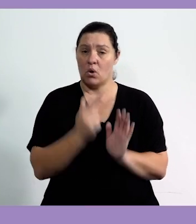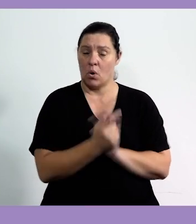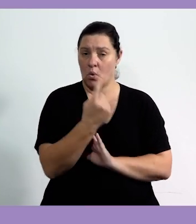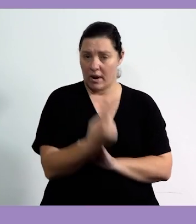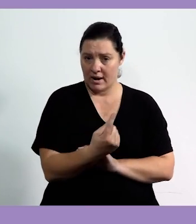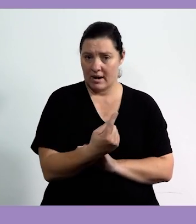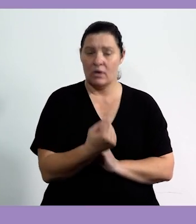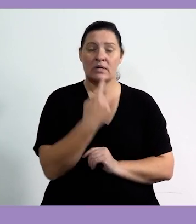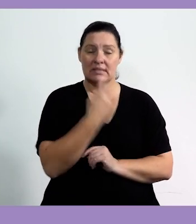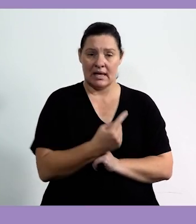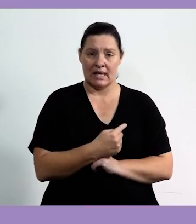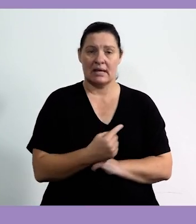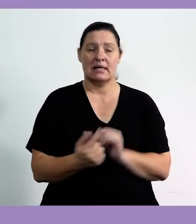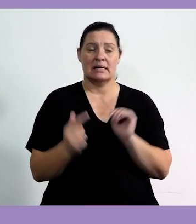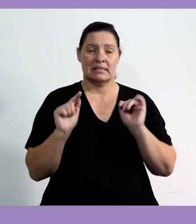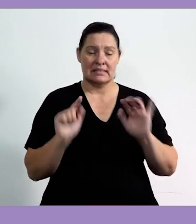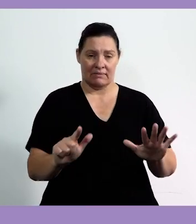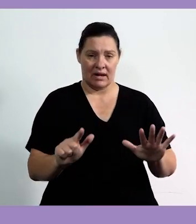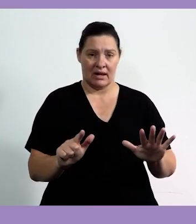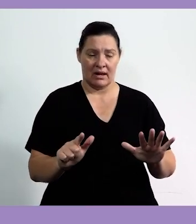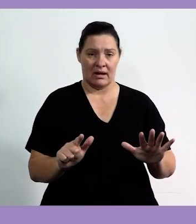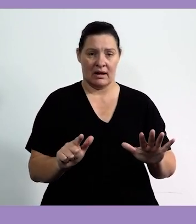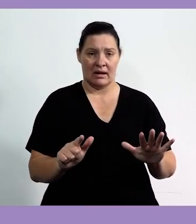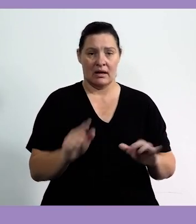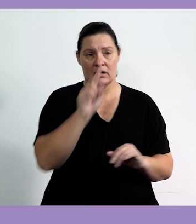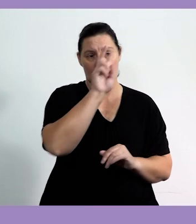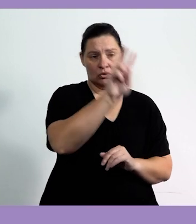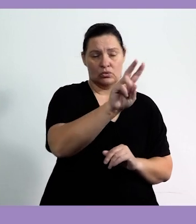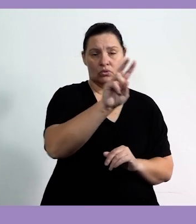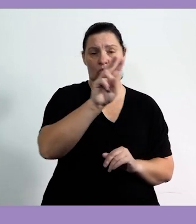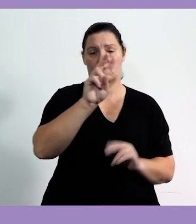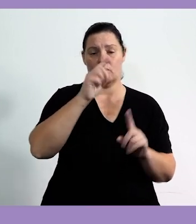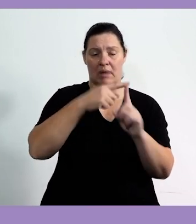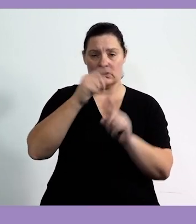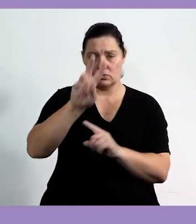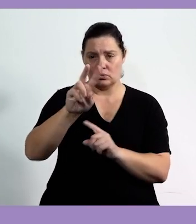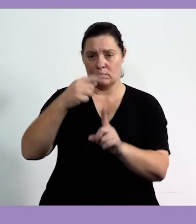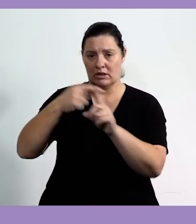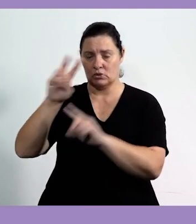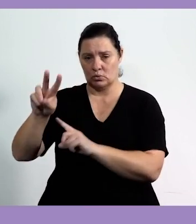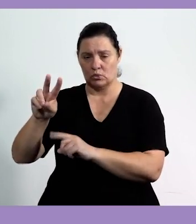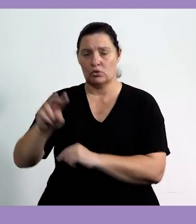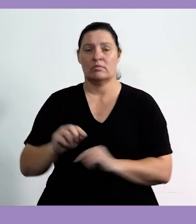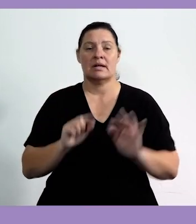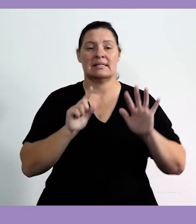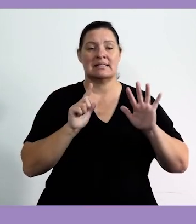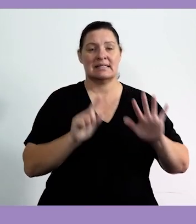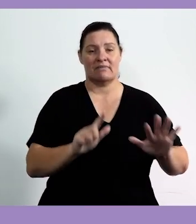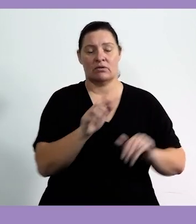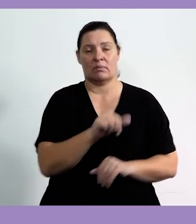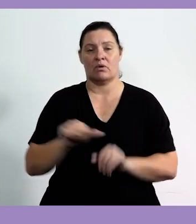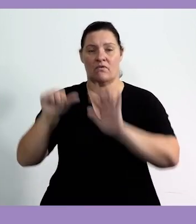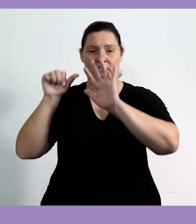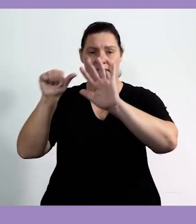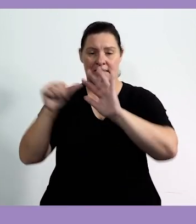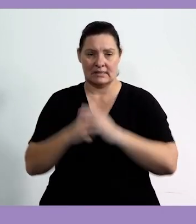number 1, then we can just say this is 7 with exponent 2 plus 2 plus 2, which